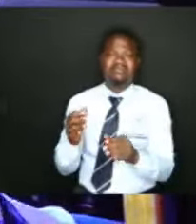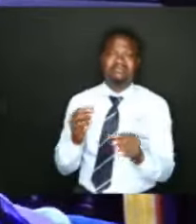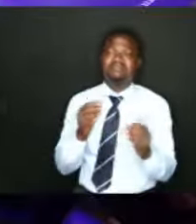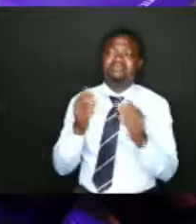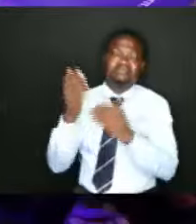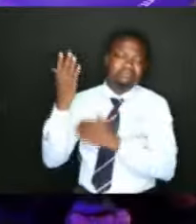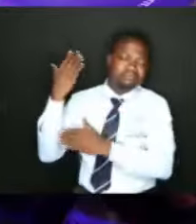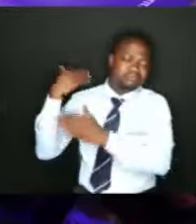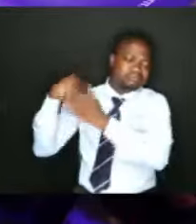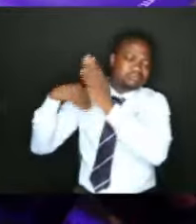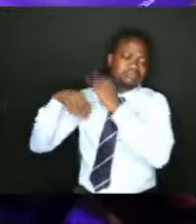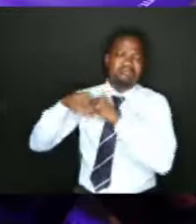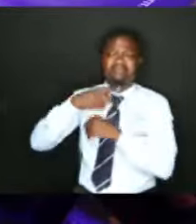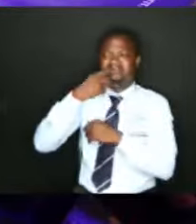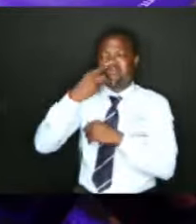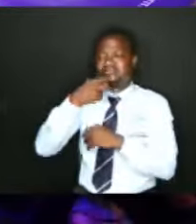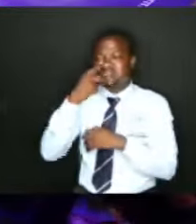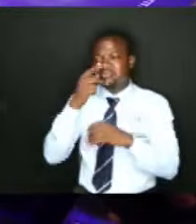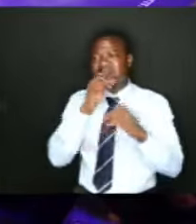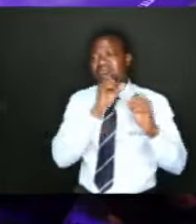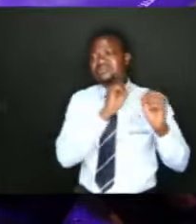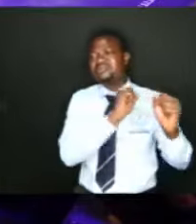titi ventiko se